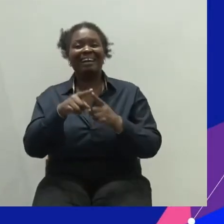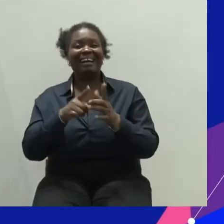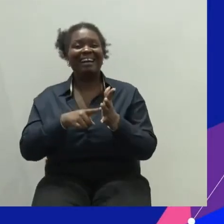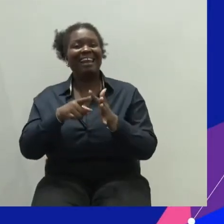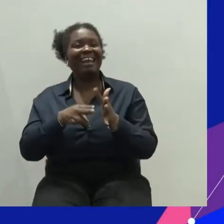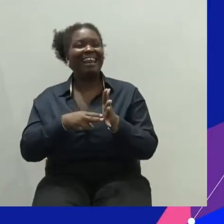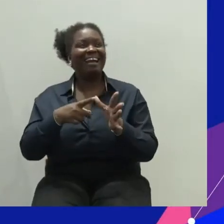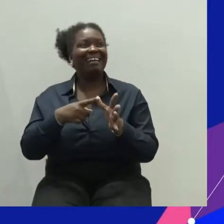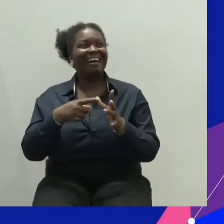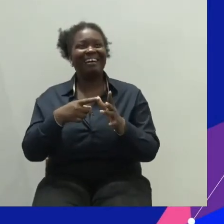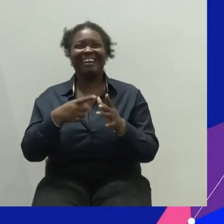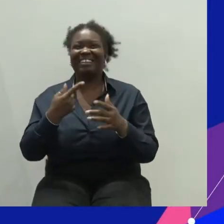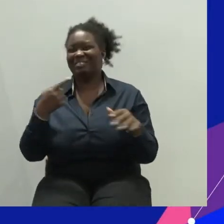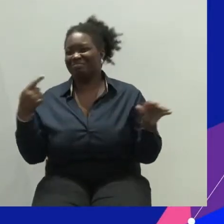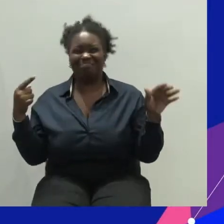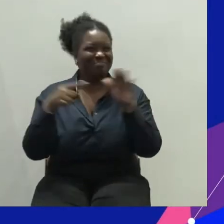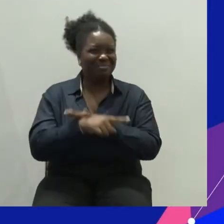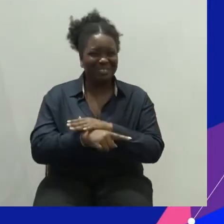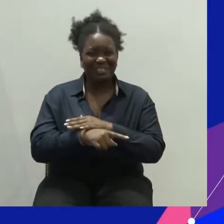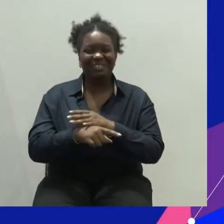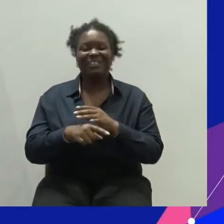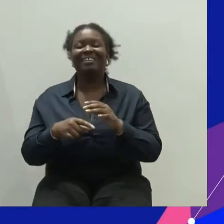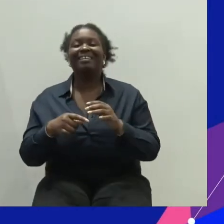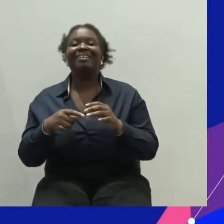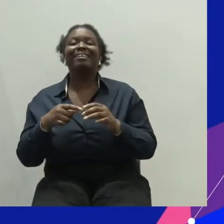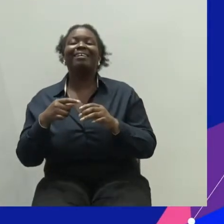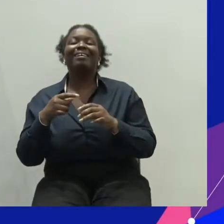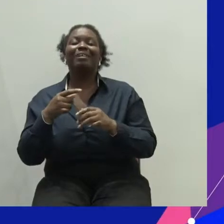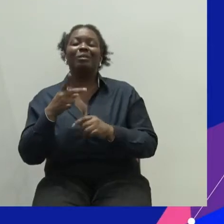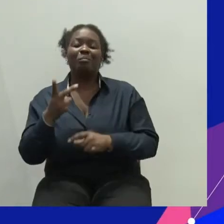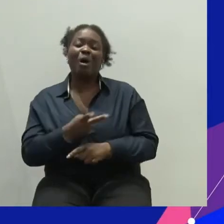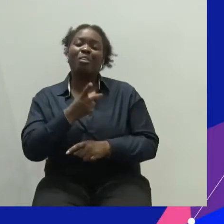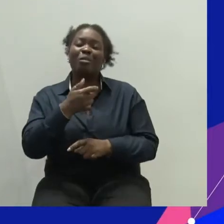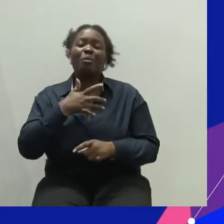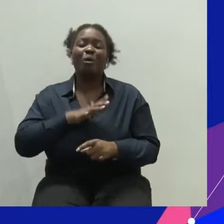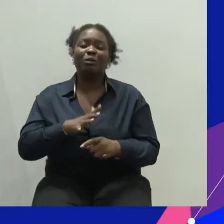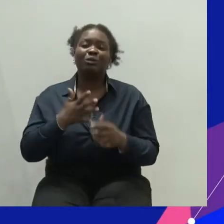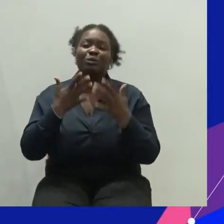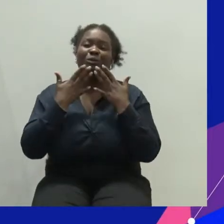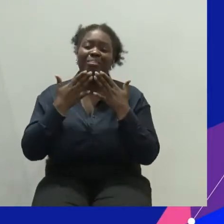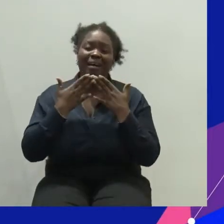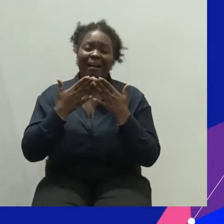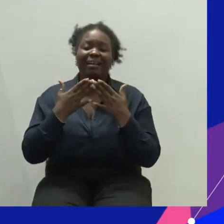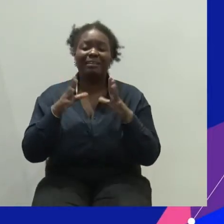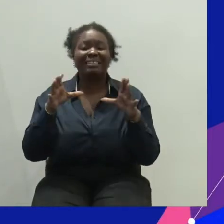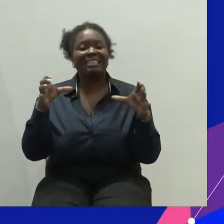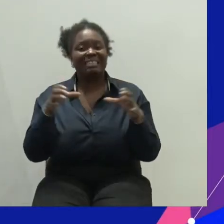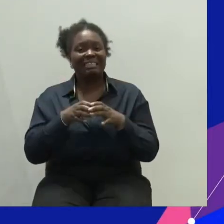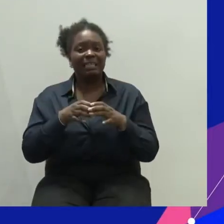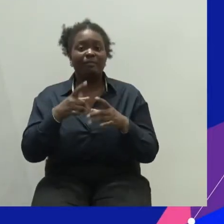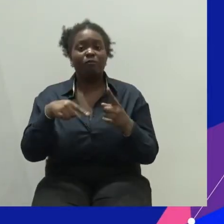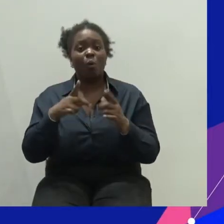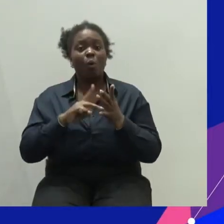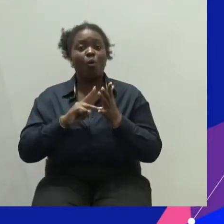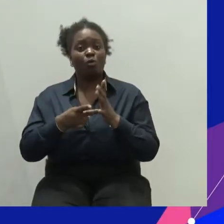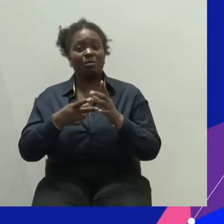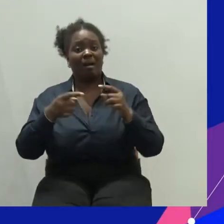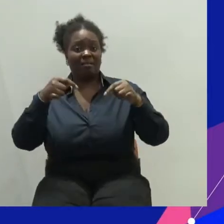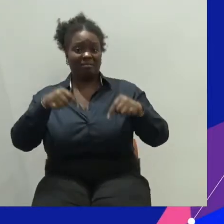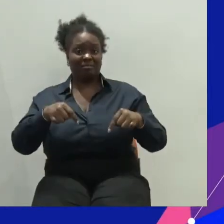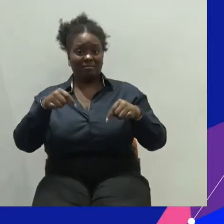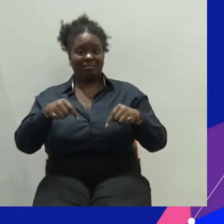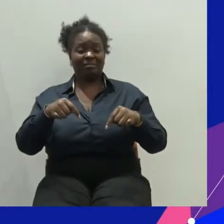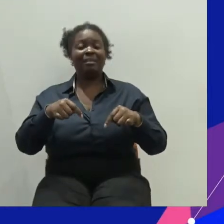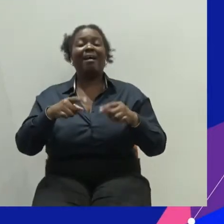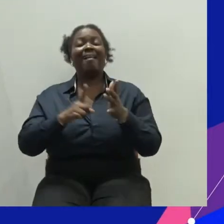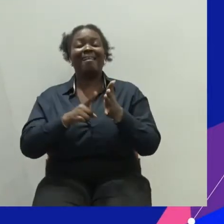have they just run out every year? Elena, Anne-Marie, Steph, and very special thanks to Leah, who is our